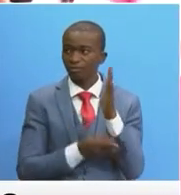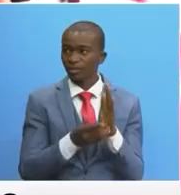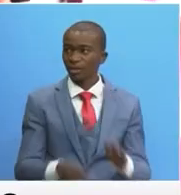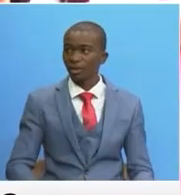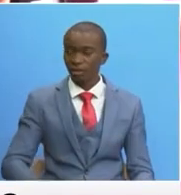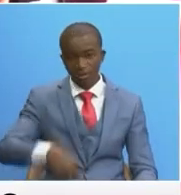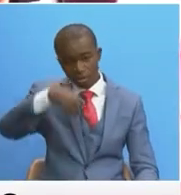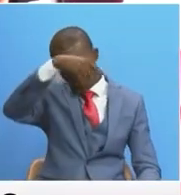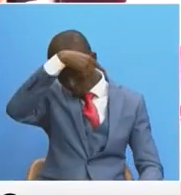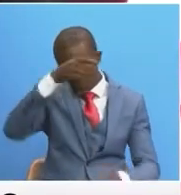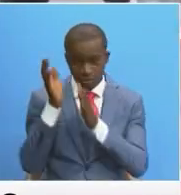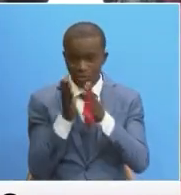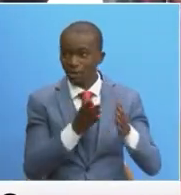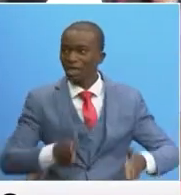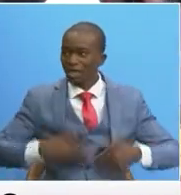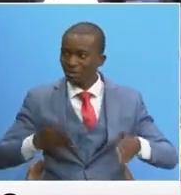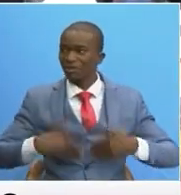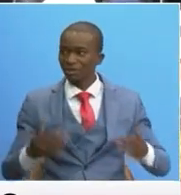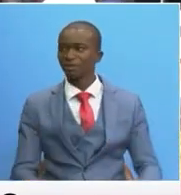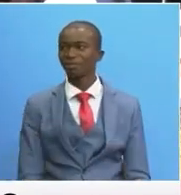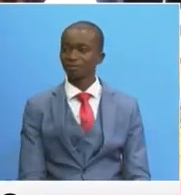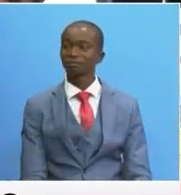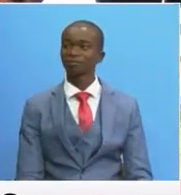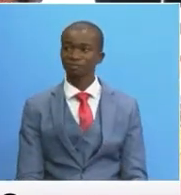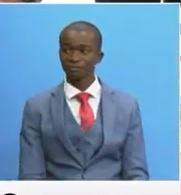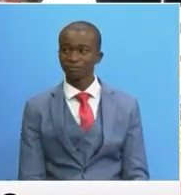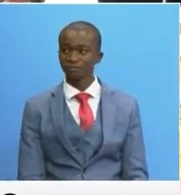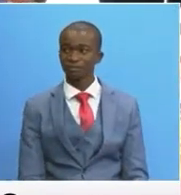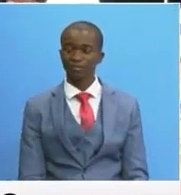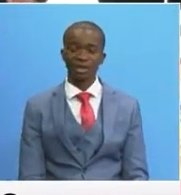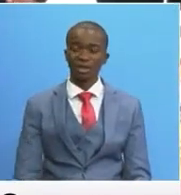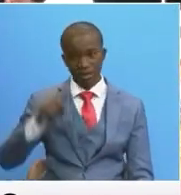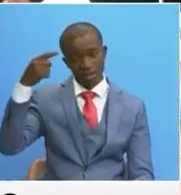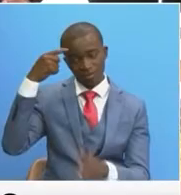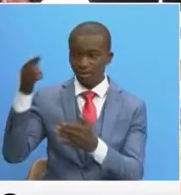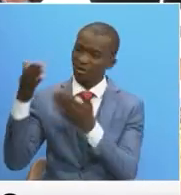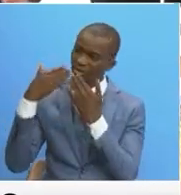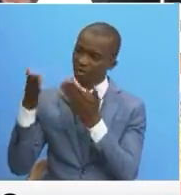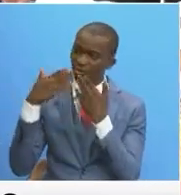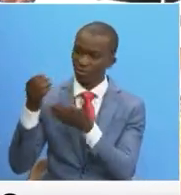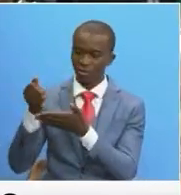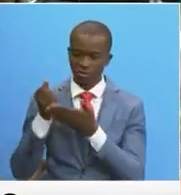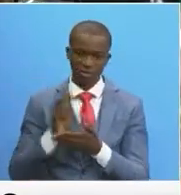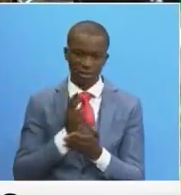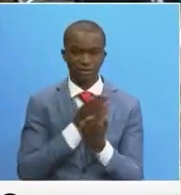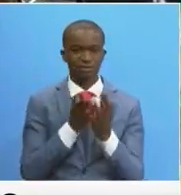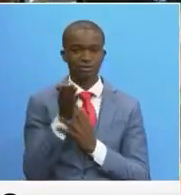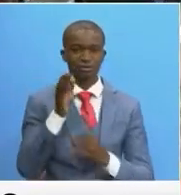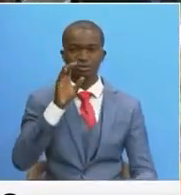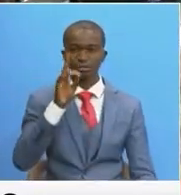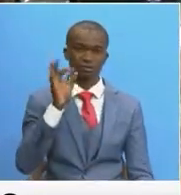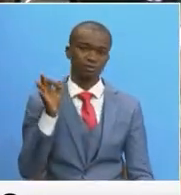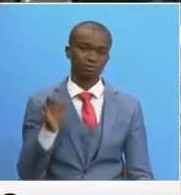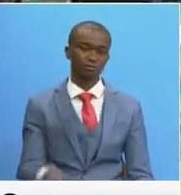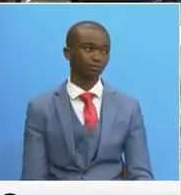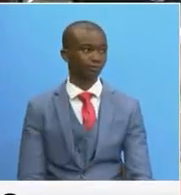are a stepping stone in their lives. We appreciate the government for the effort they are putting in. Gladys Nywenda,